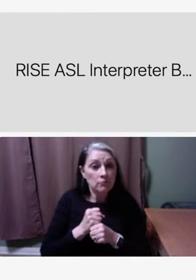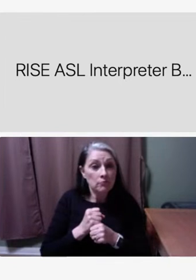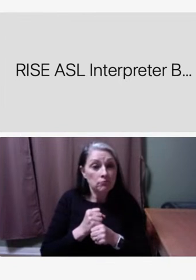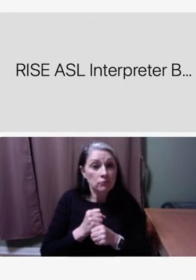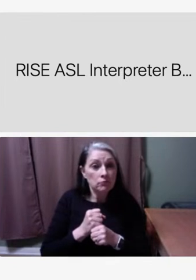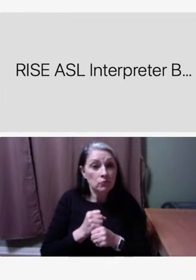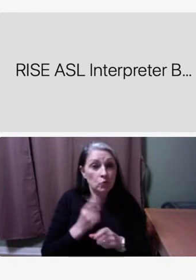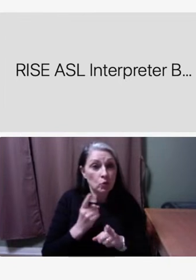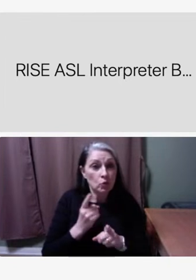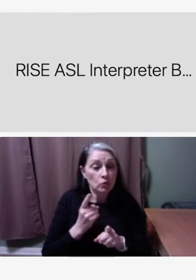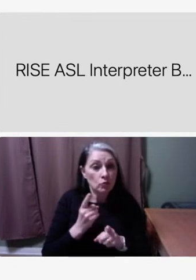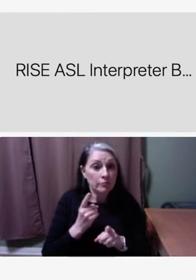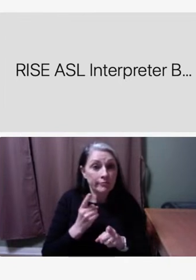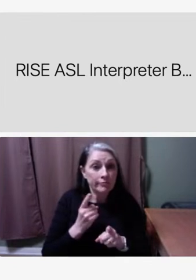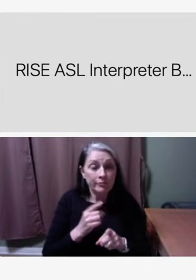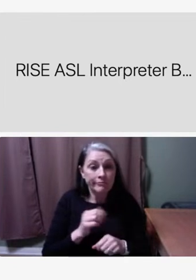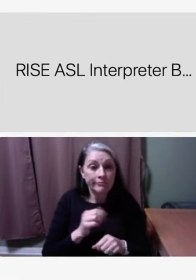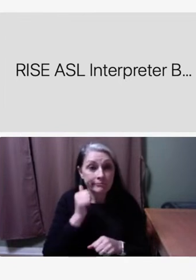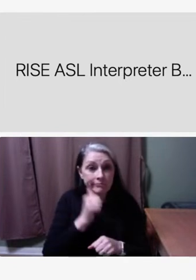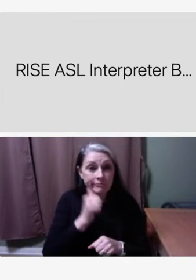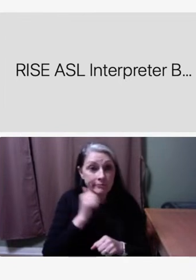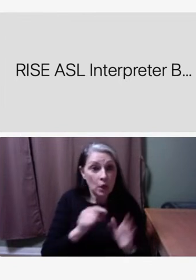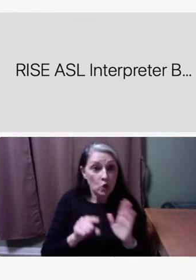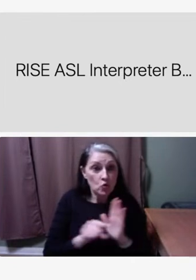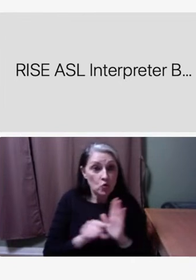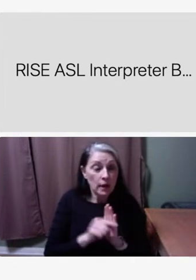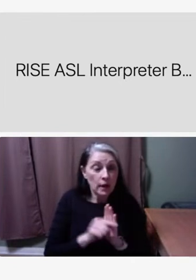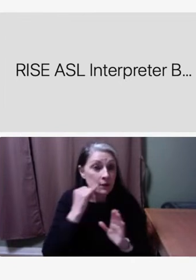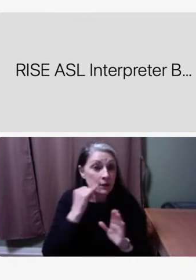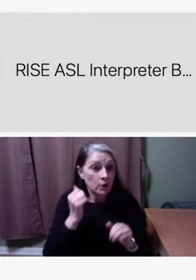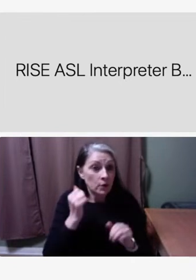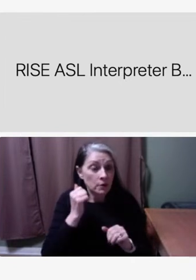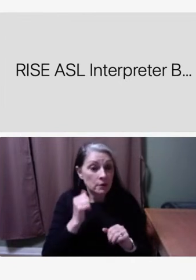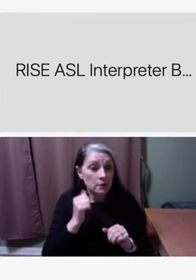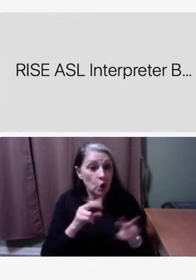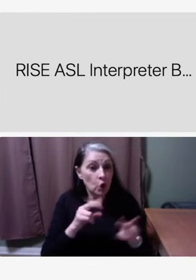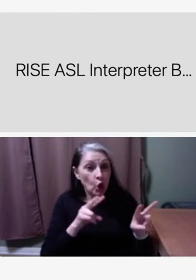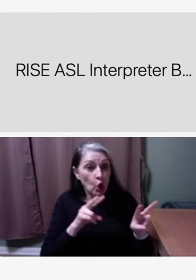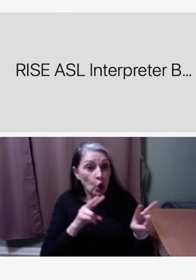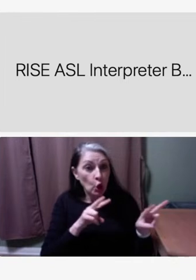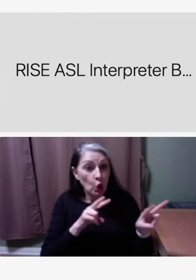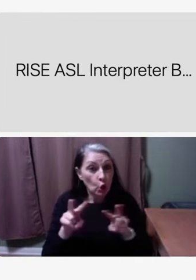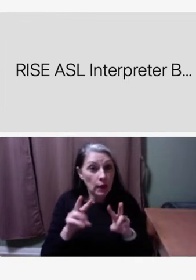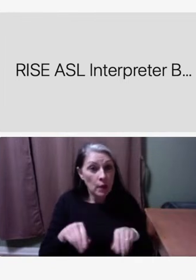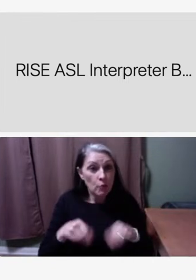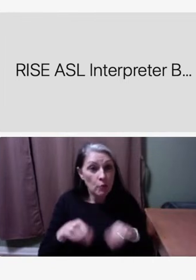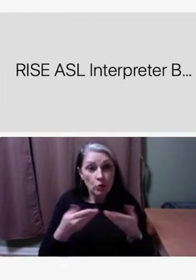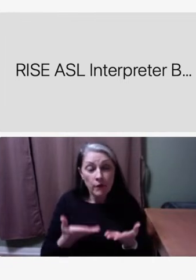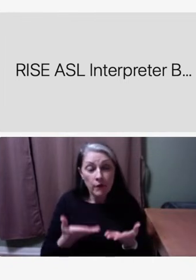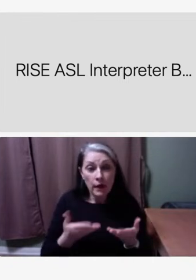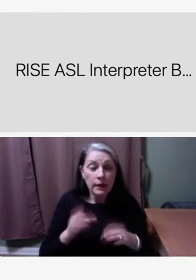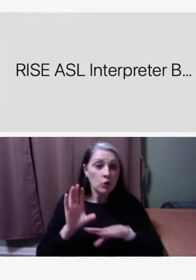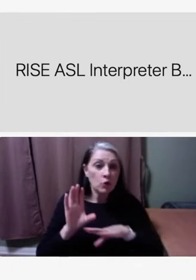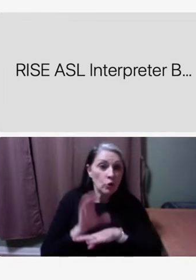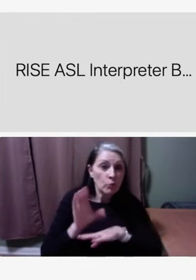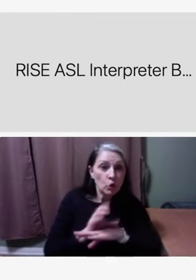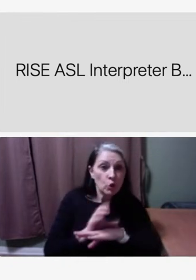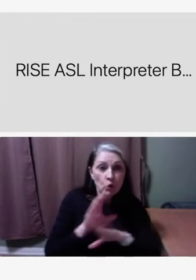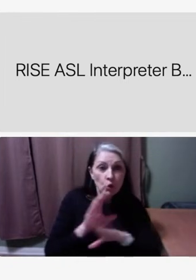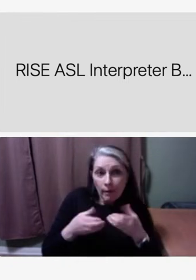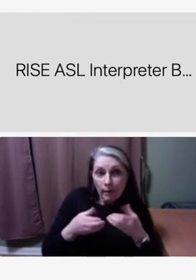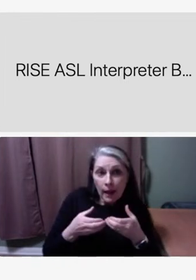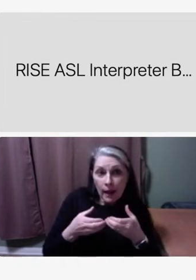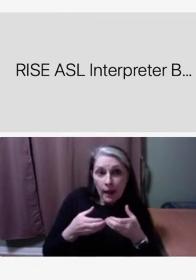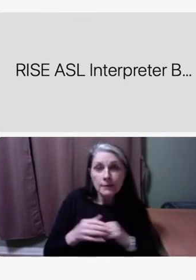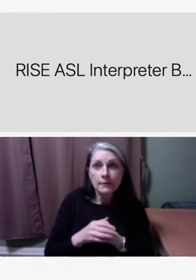to start looking at providing like computer courses, culinary